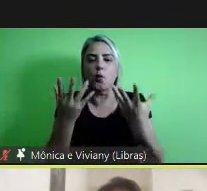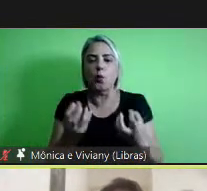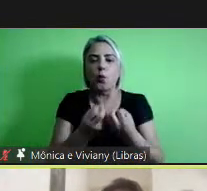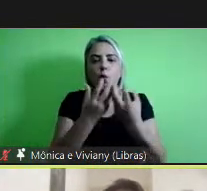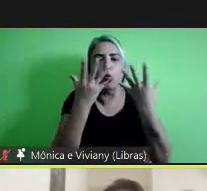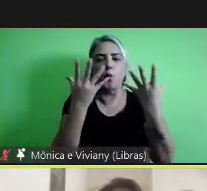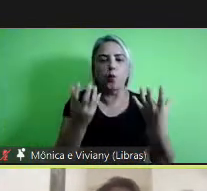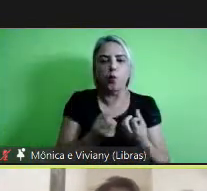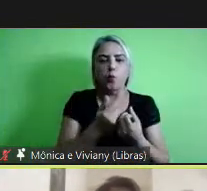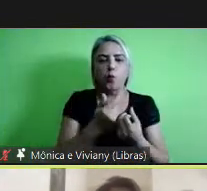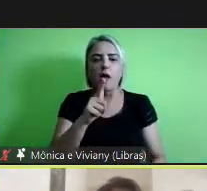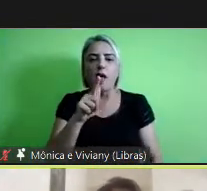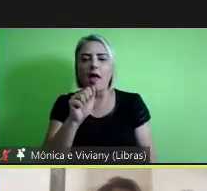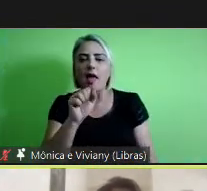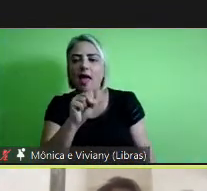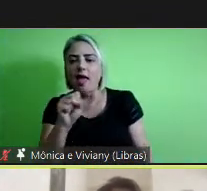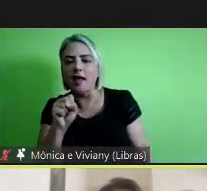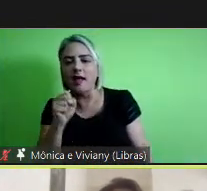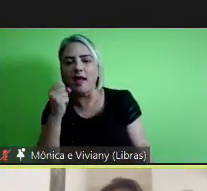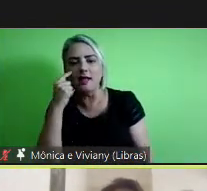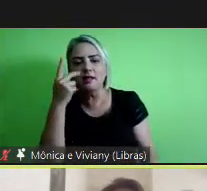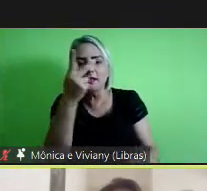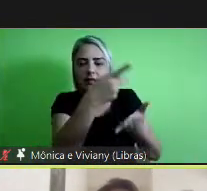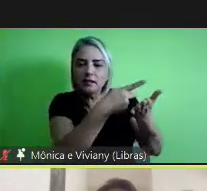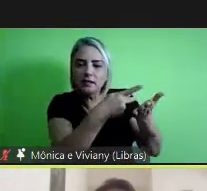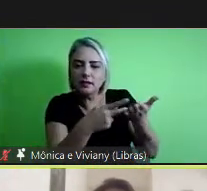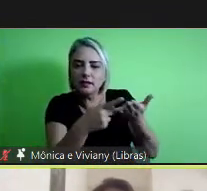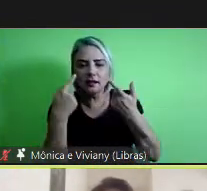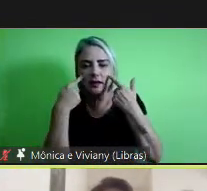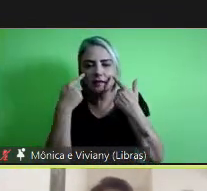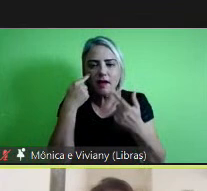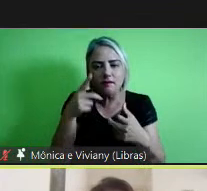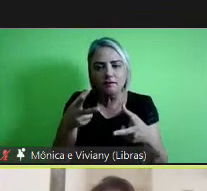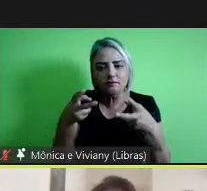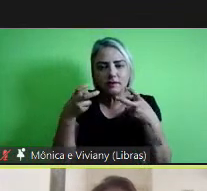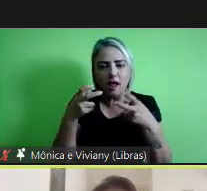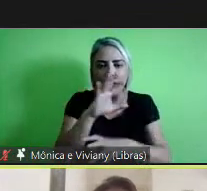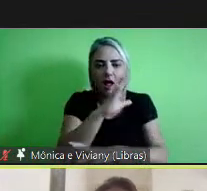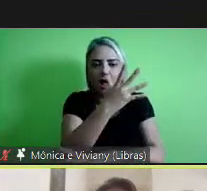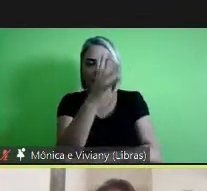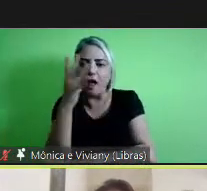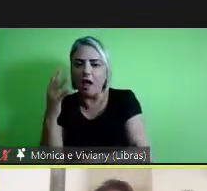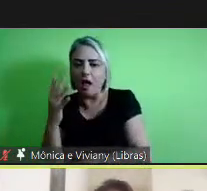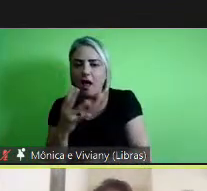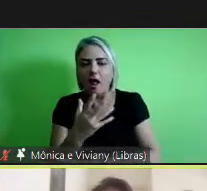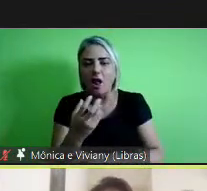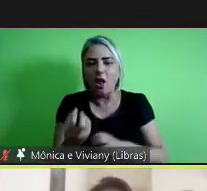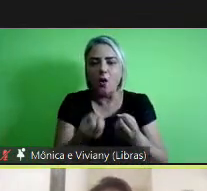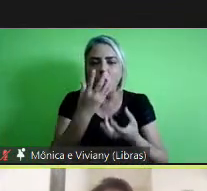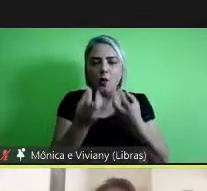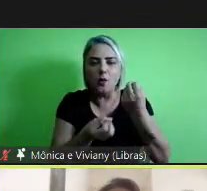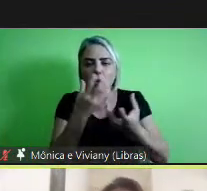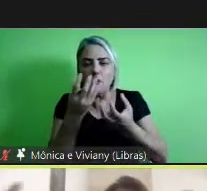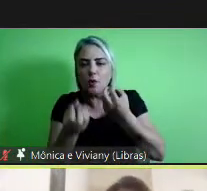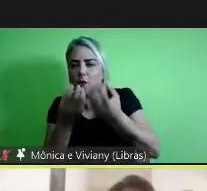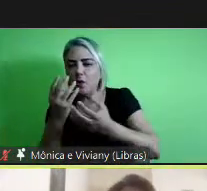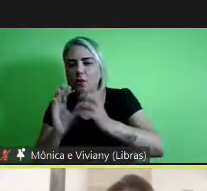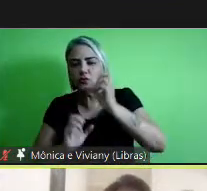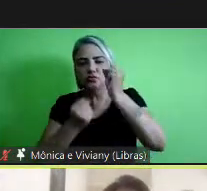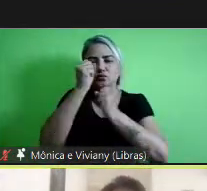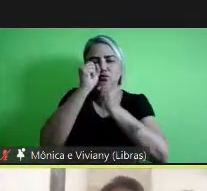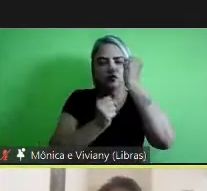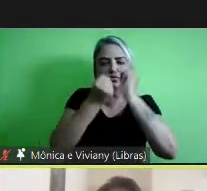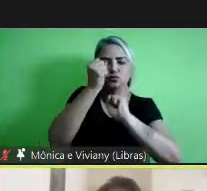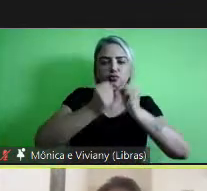We have the greenhouse gases emission. You can see here this drawing, this representation. You can see the